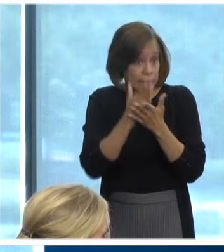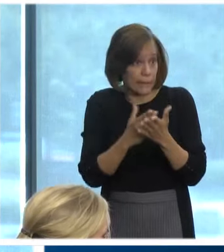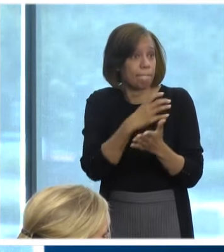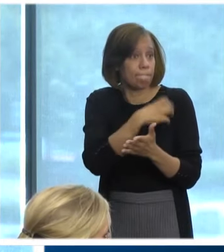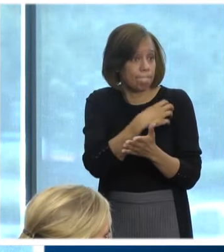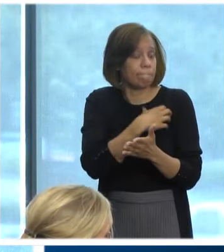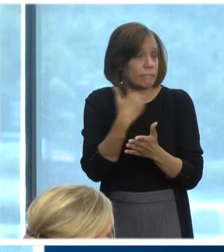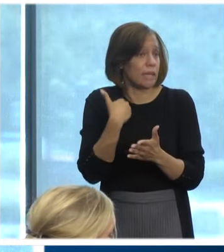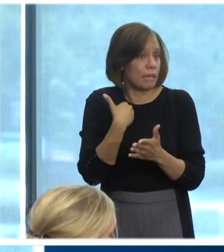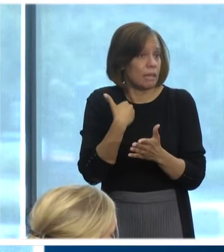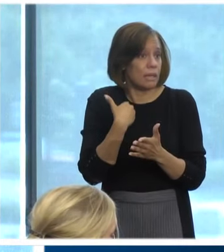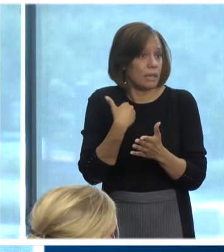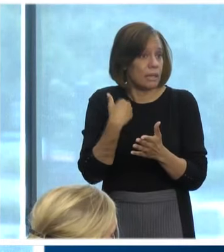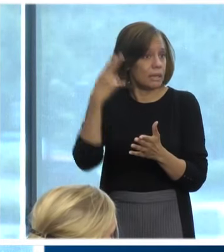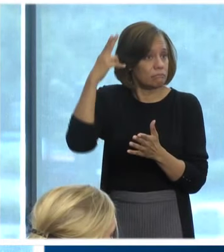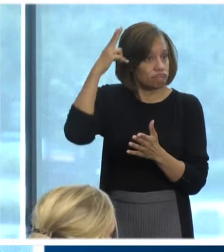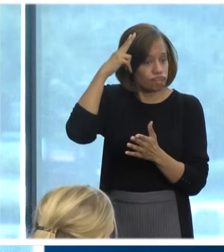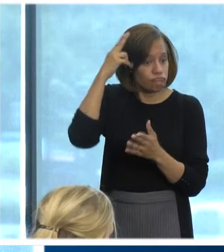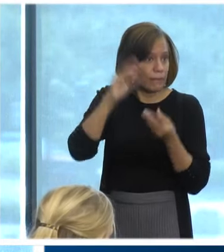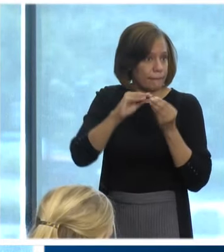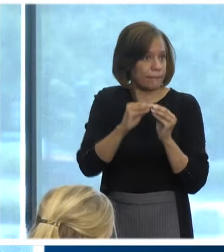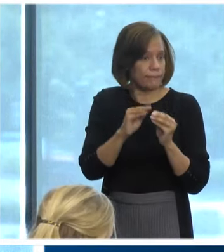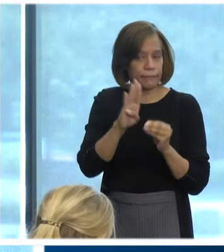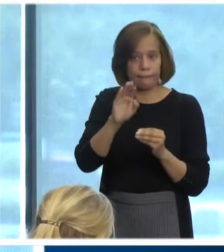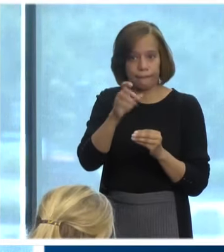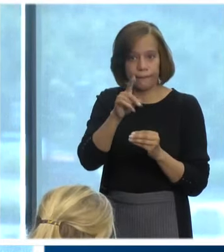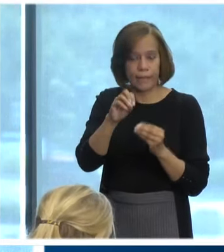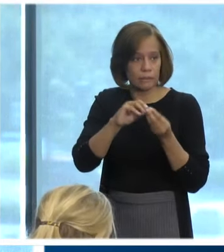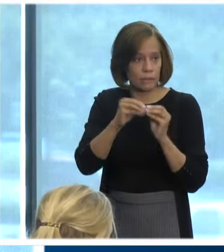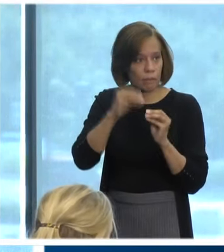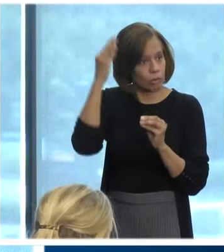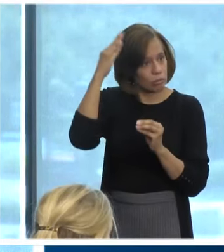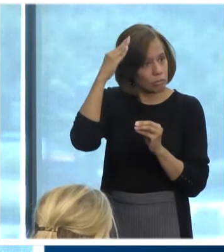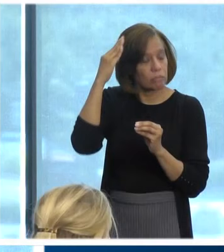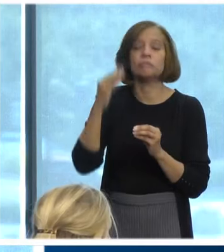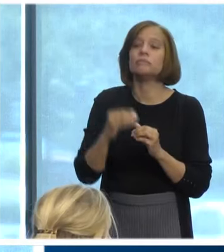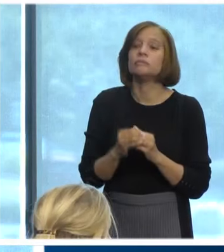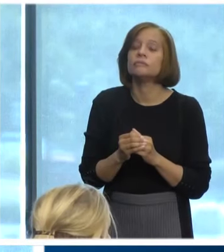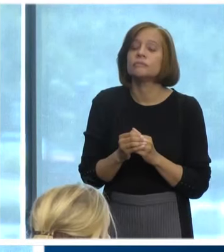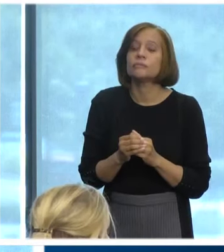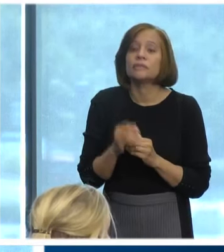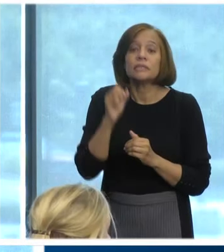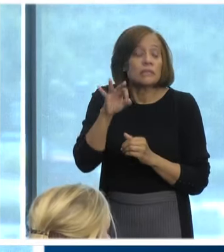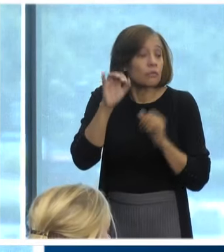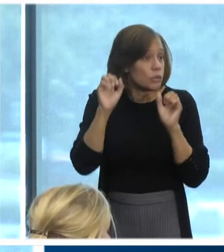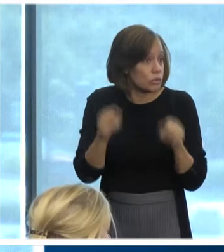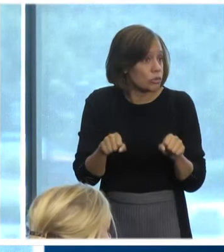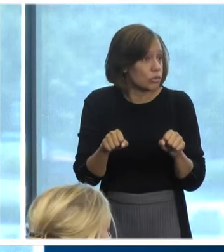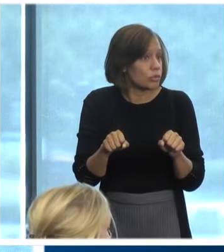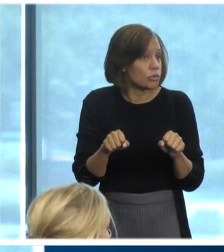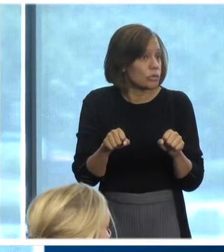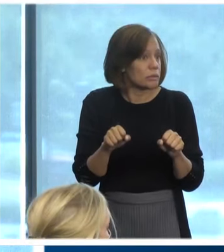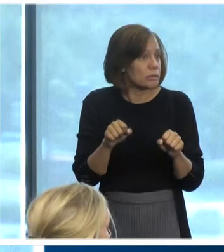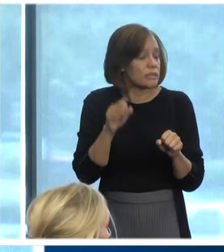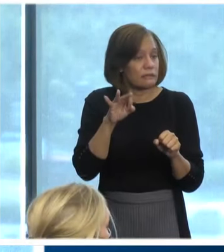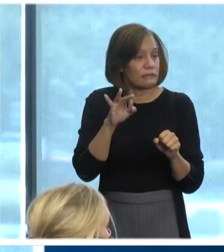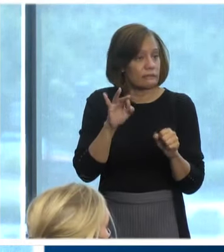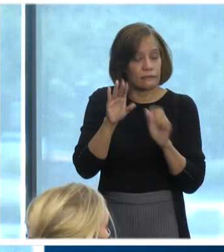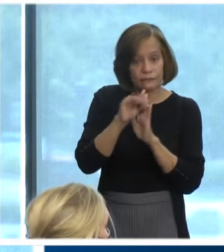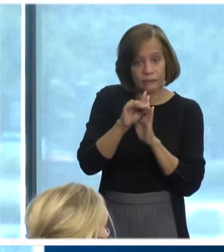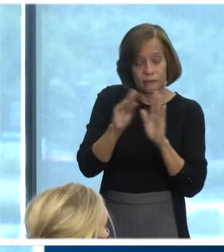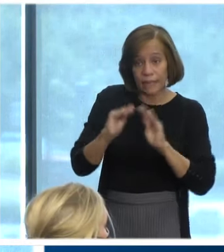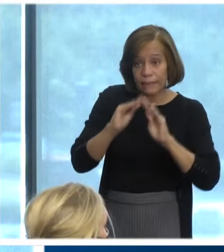identifying badge numbers on their helmets, and where we were able to review, where the video was clear enough